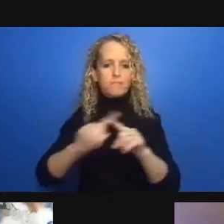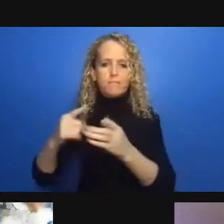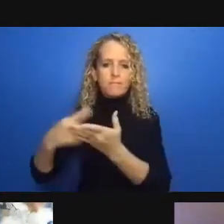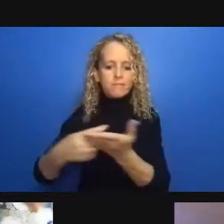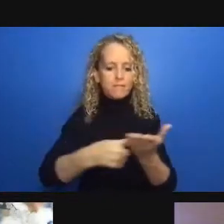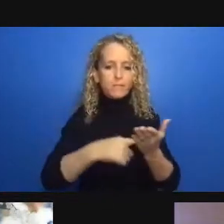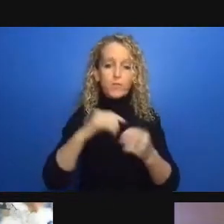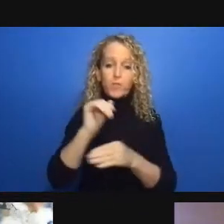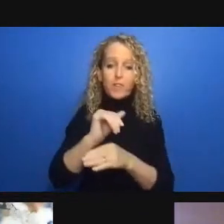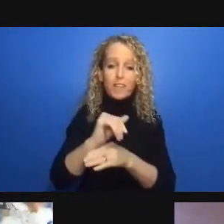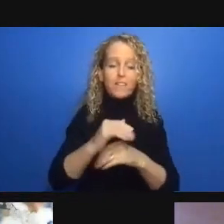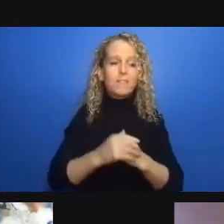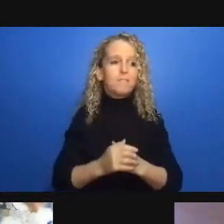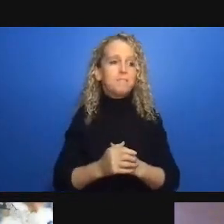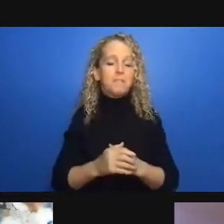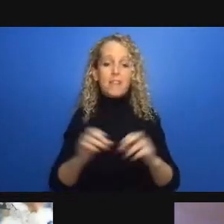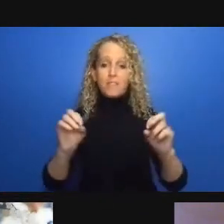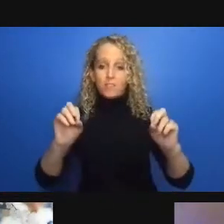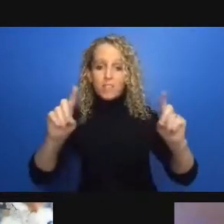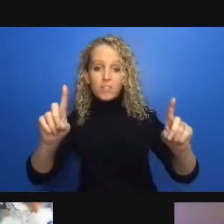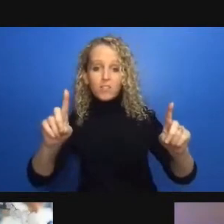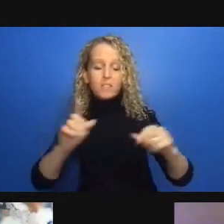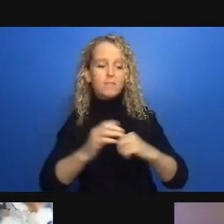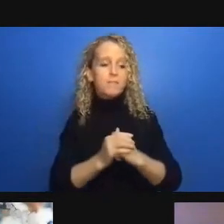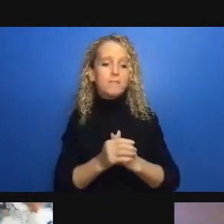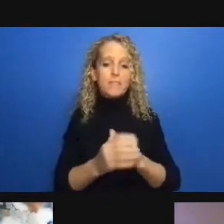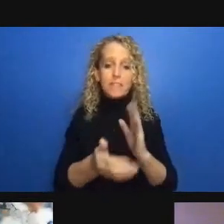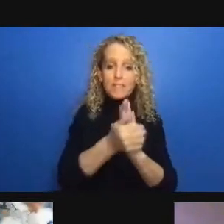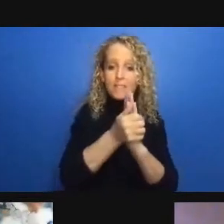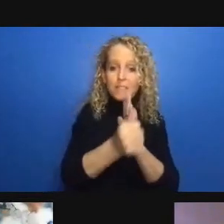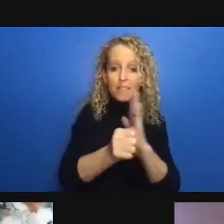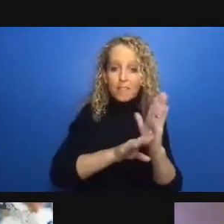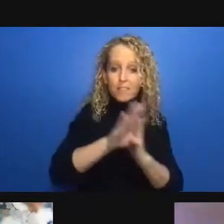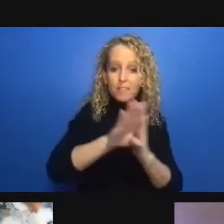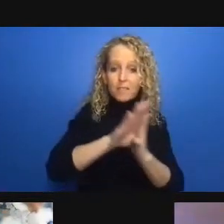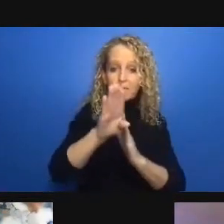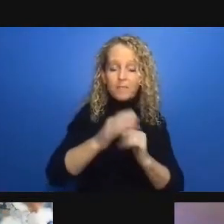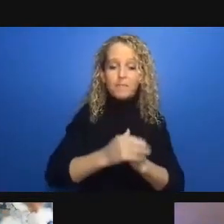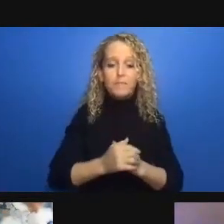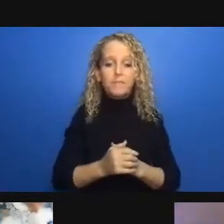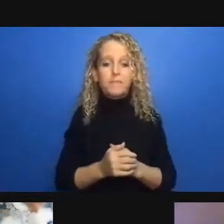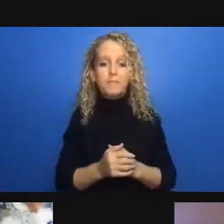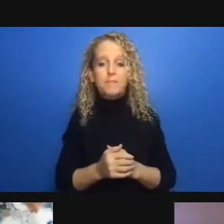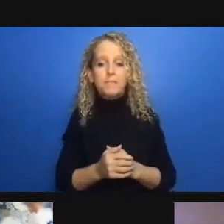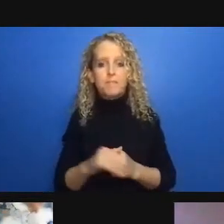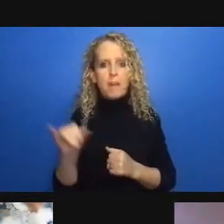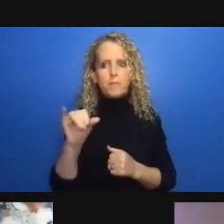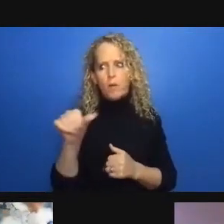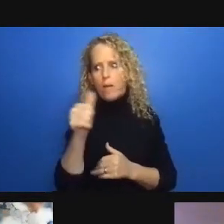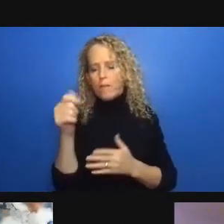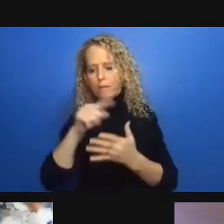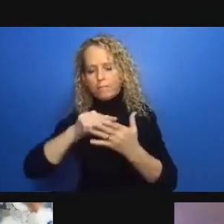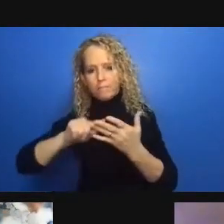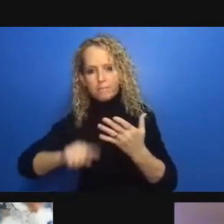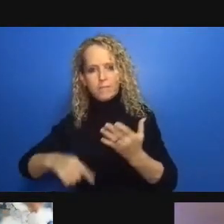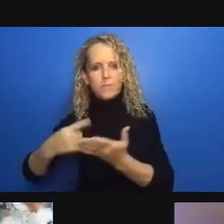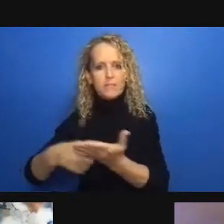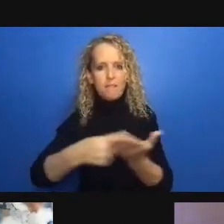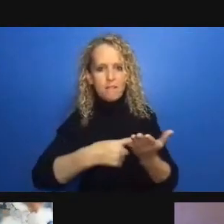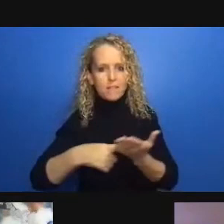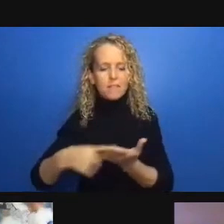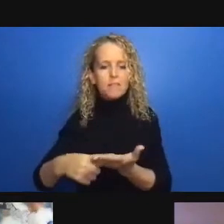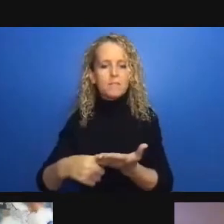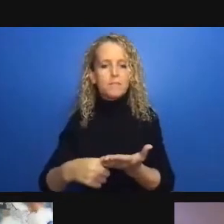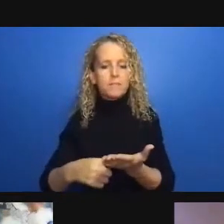education and the importance of skills building. And I think it's in addition to all the other themes that we talked about, it's really important to think about the role